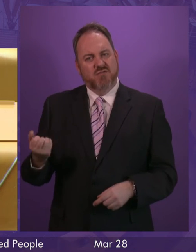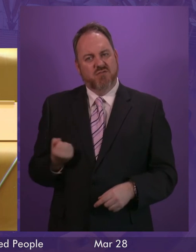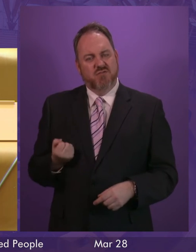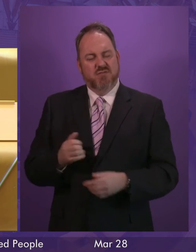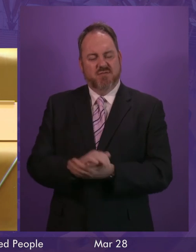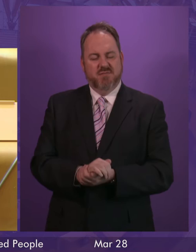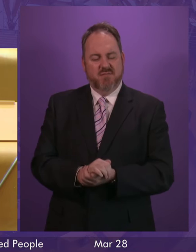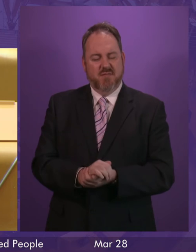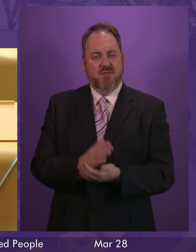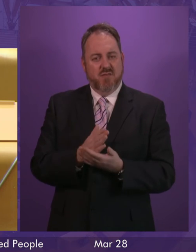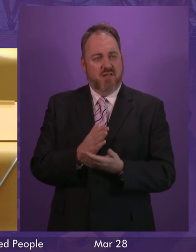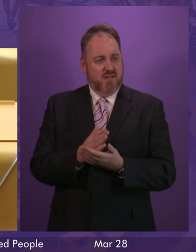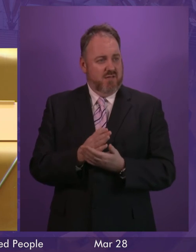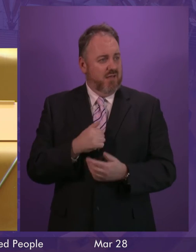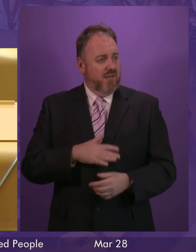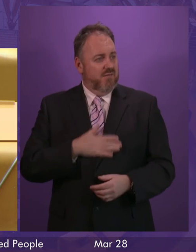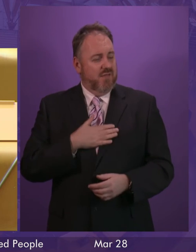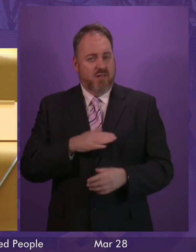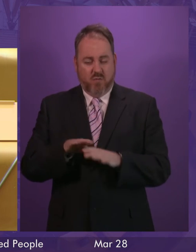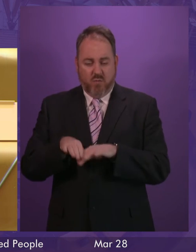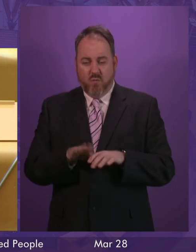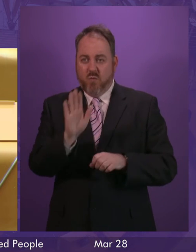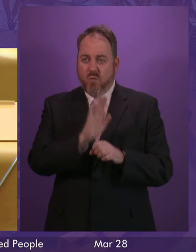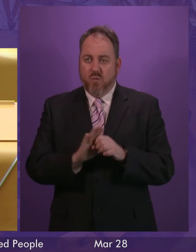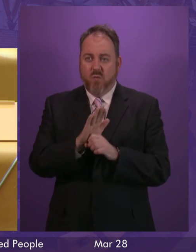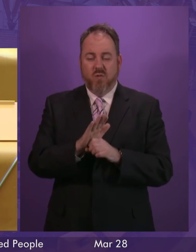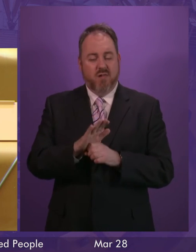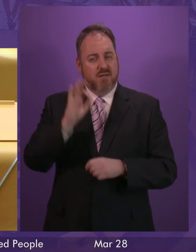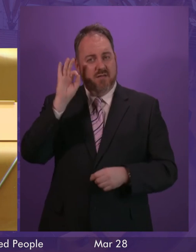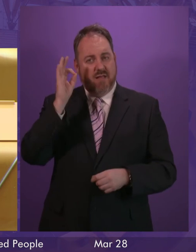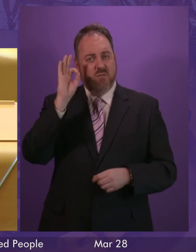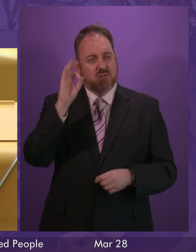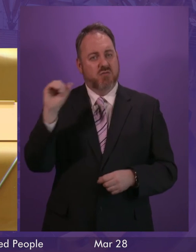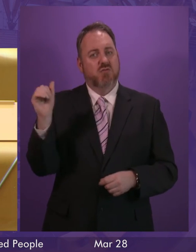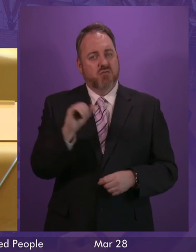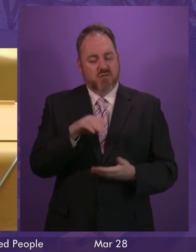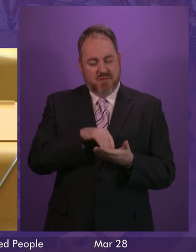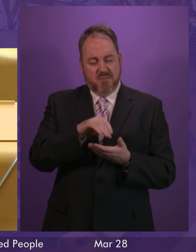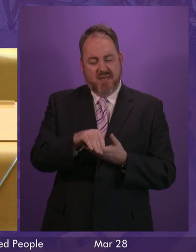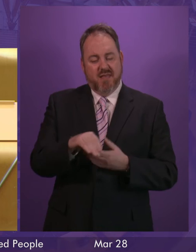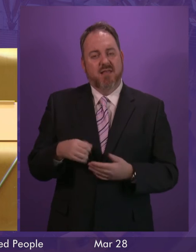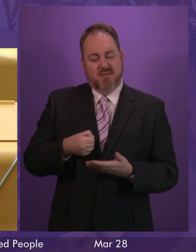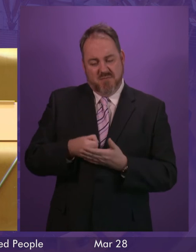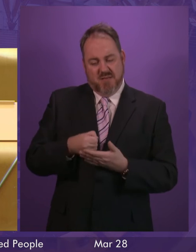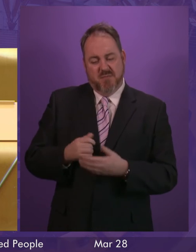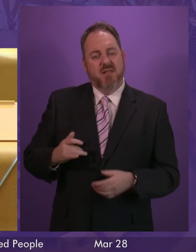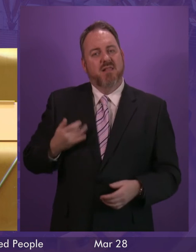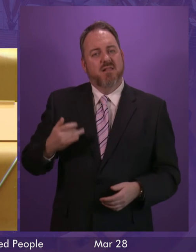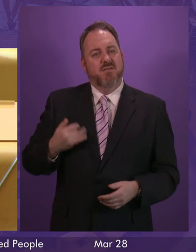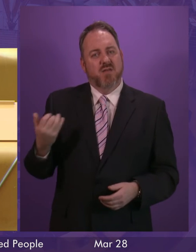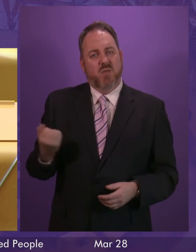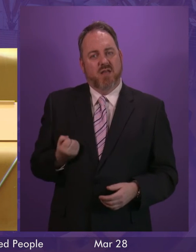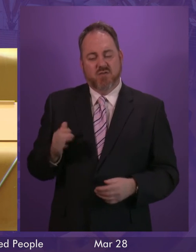from the Cabinet Secretary for Health that all local authorities, not just a few, should provide the living wage for all commissioned